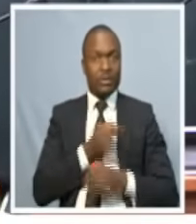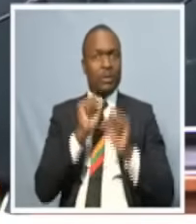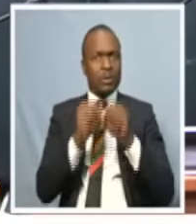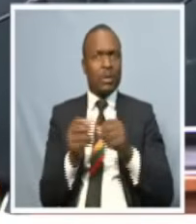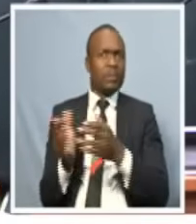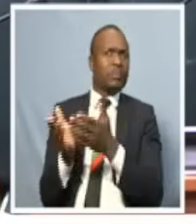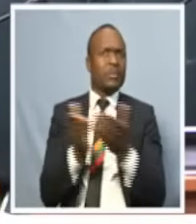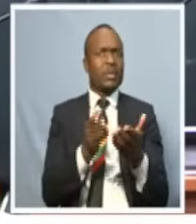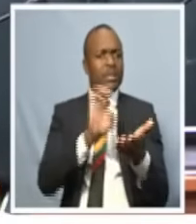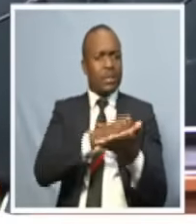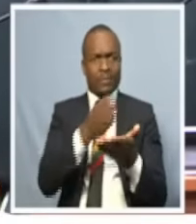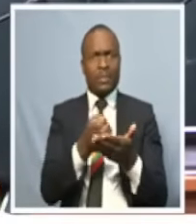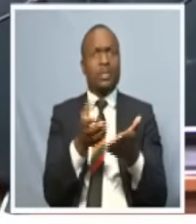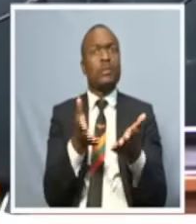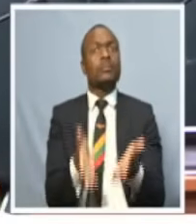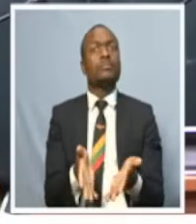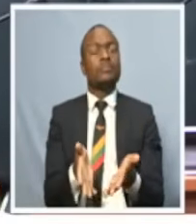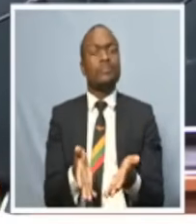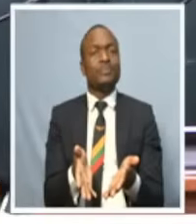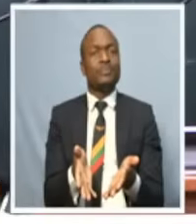we can bring the evidence here.